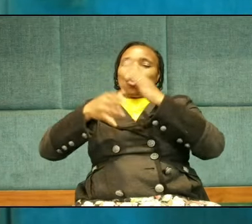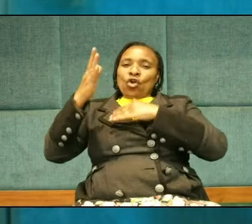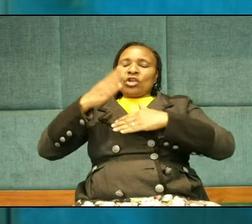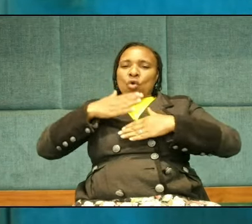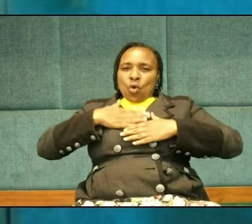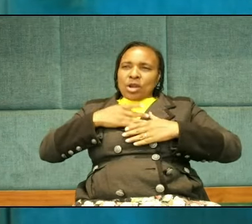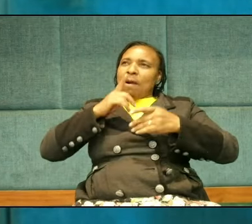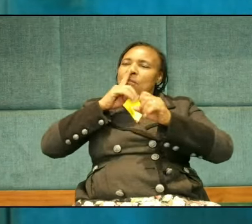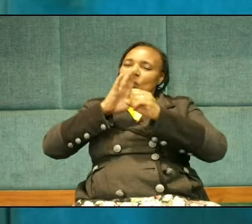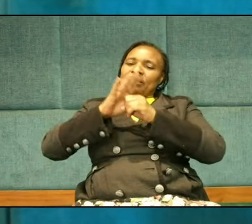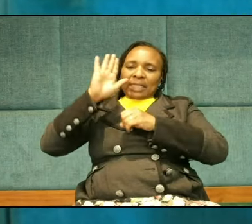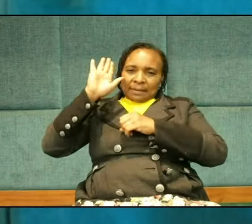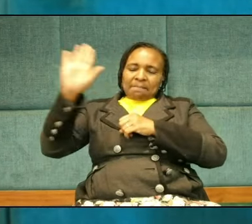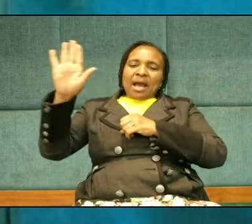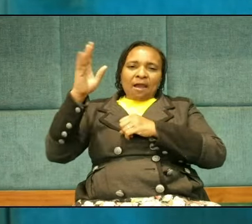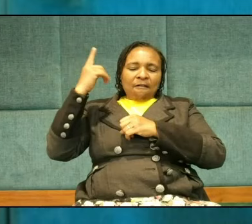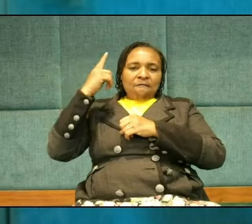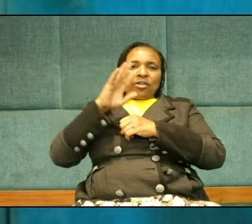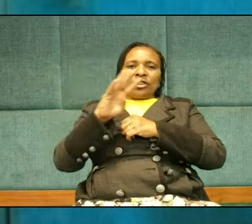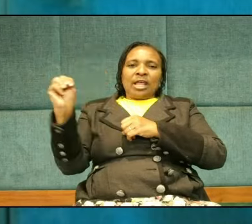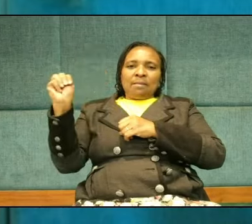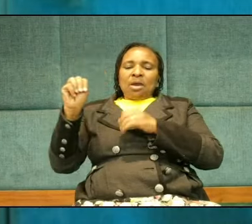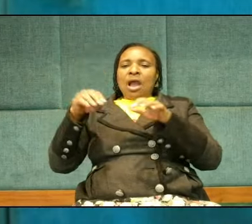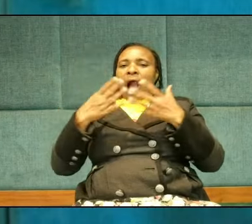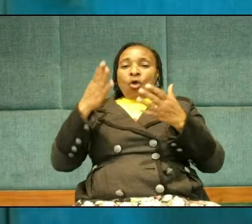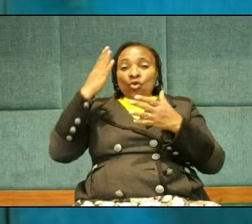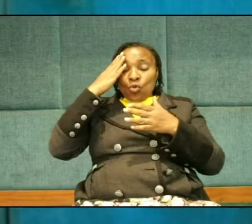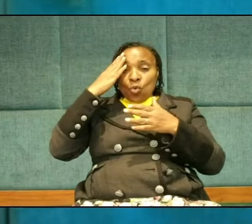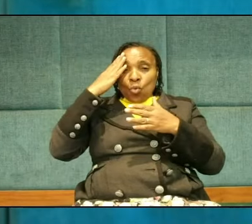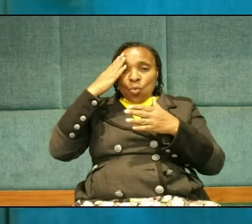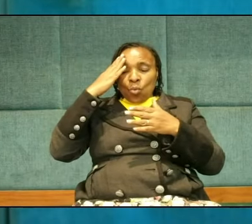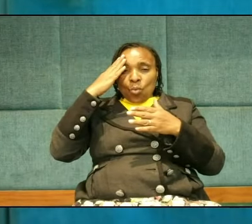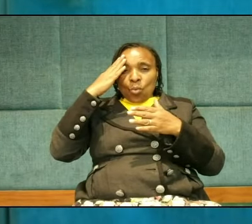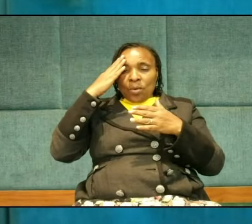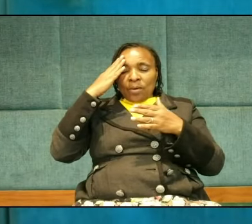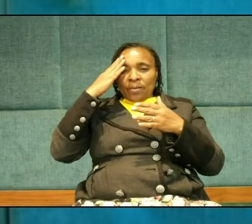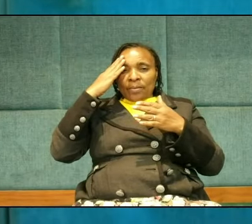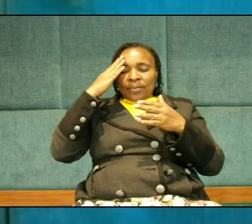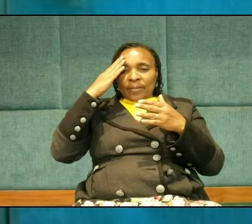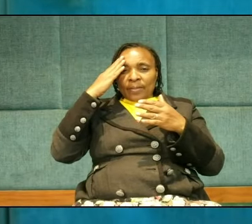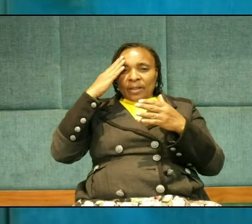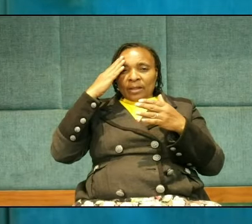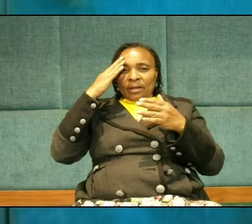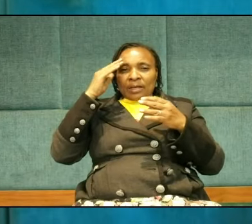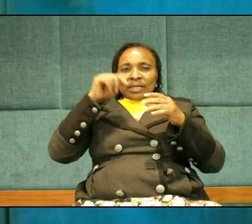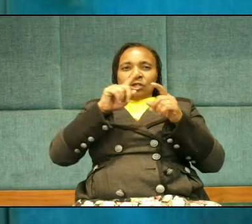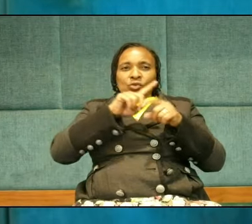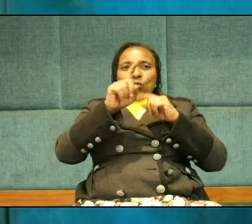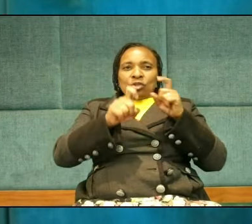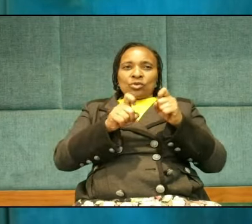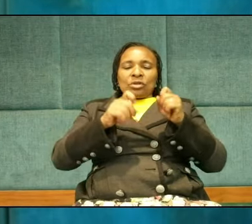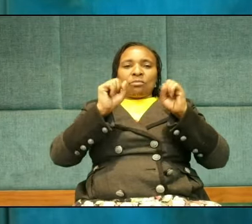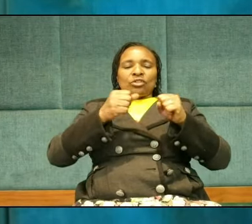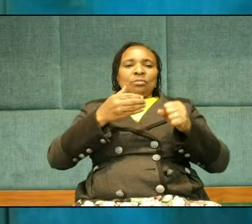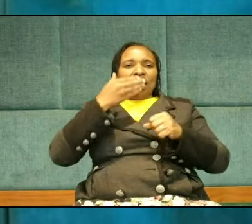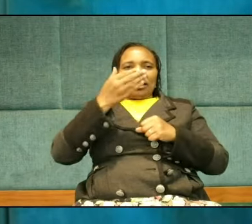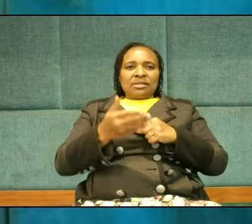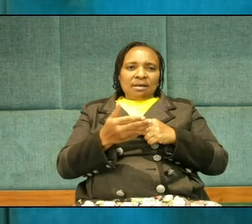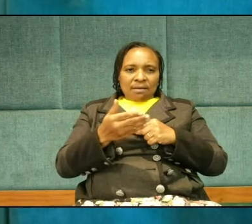his promises to them. How did they know this? And from this question, we can answer it